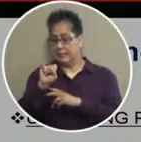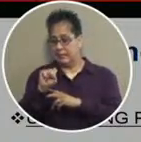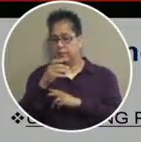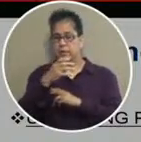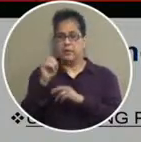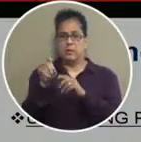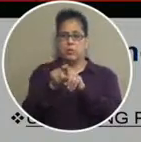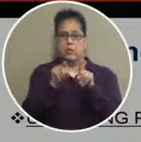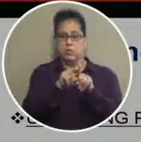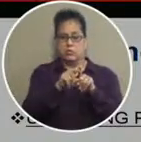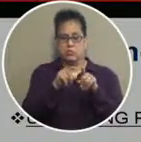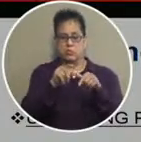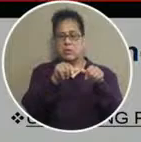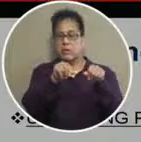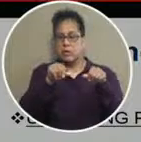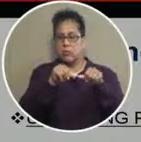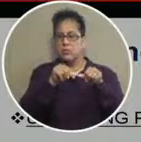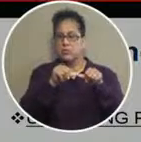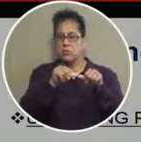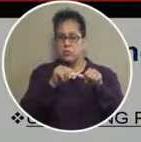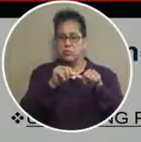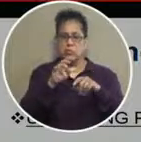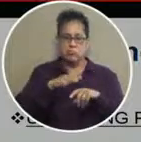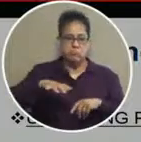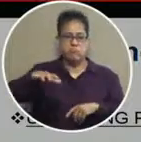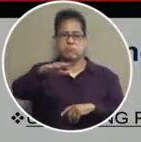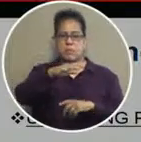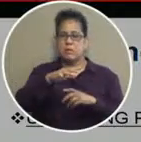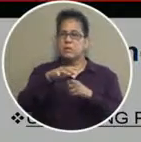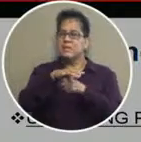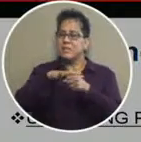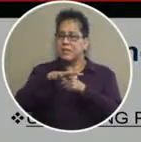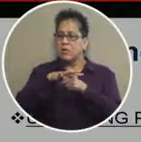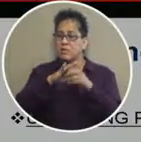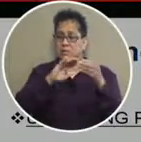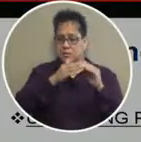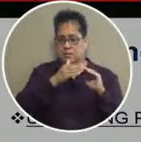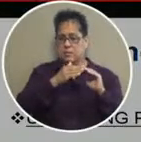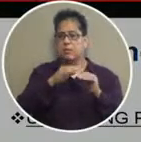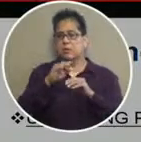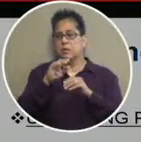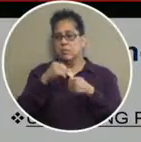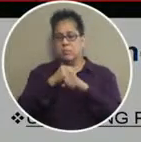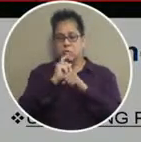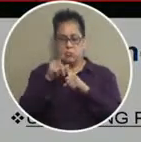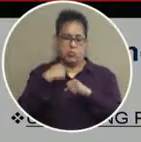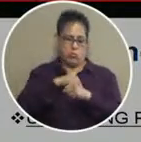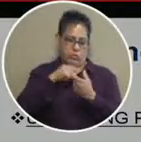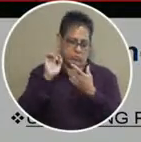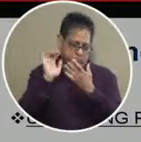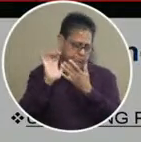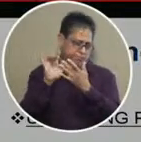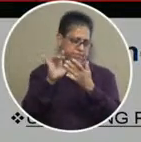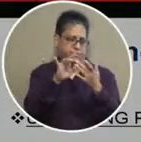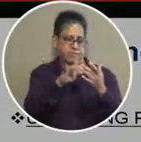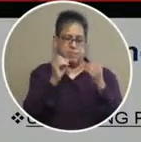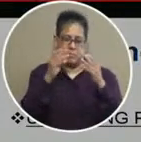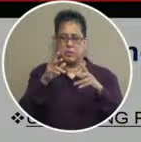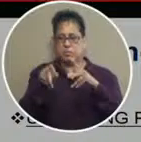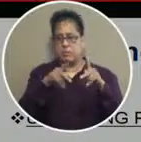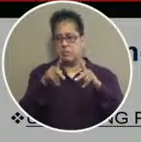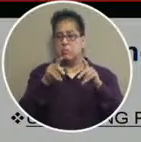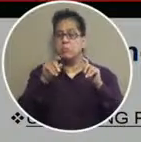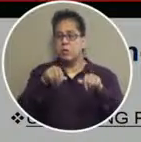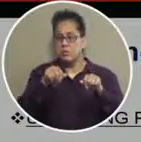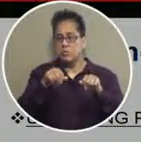getting into areas across the county and city to make sure that we're reaching as many people as possible and